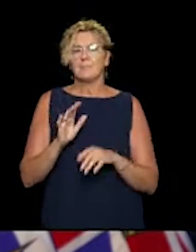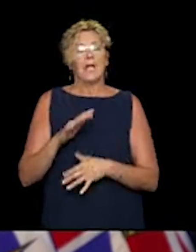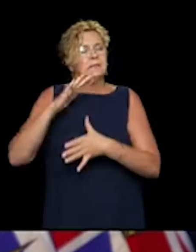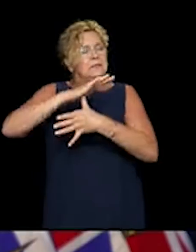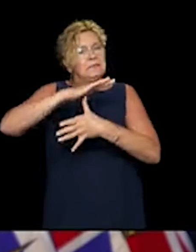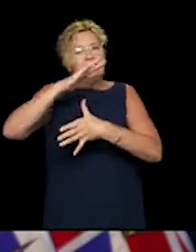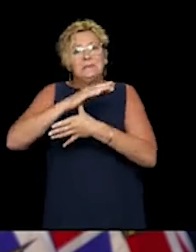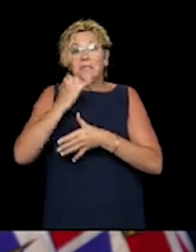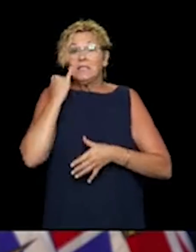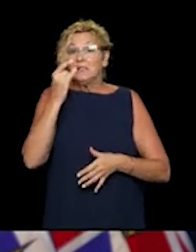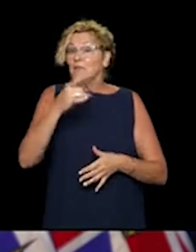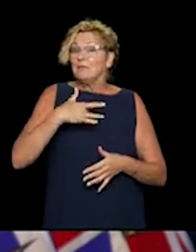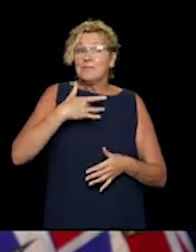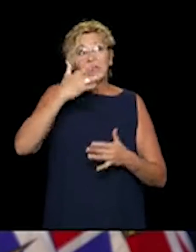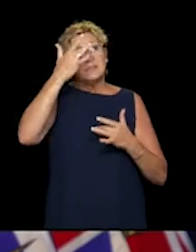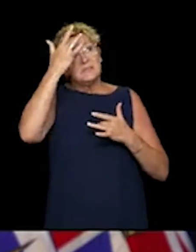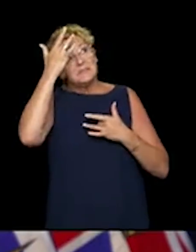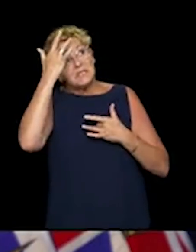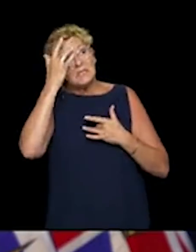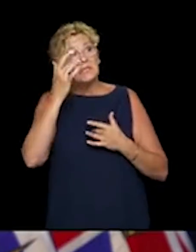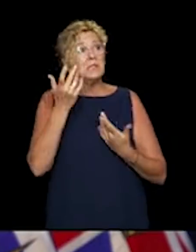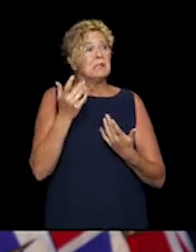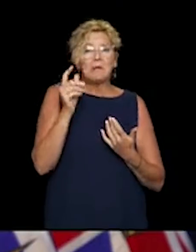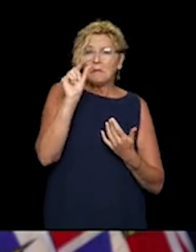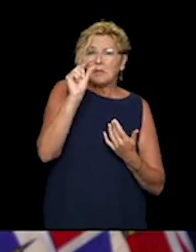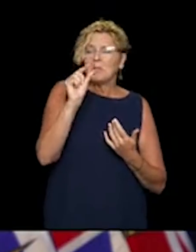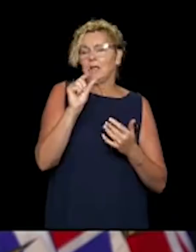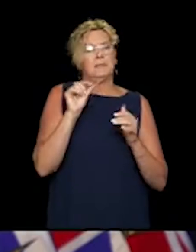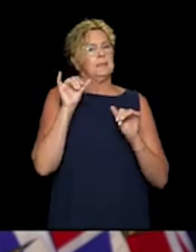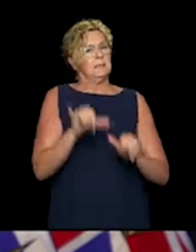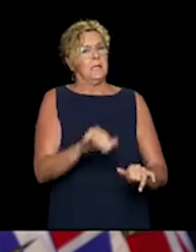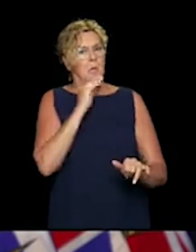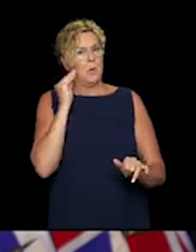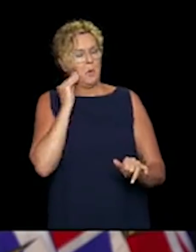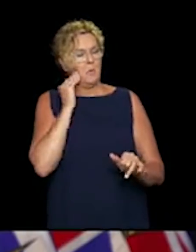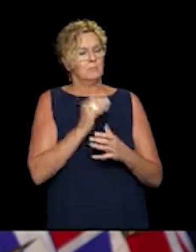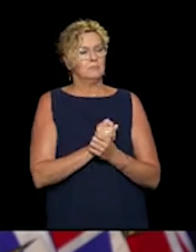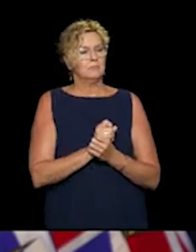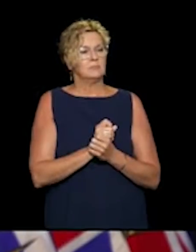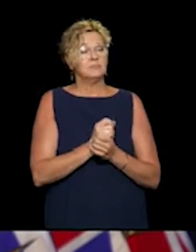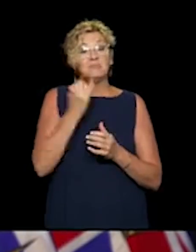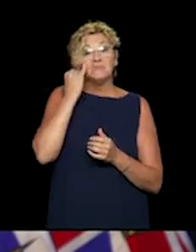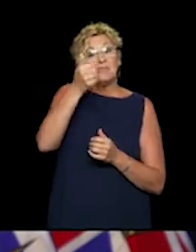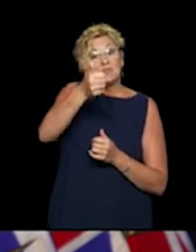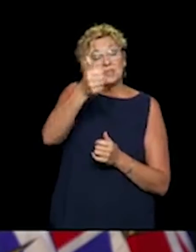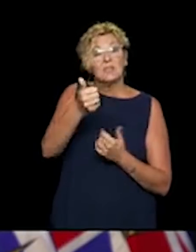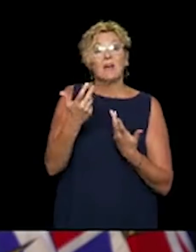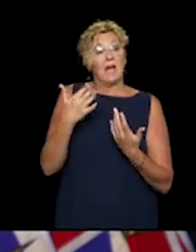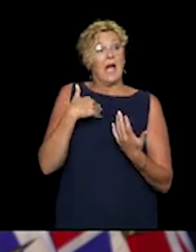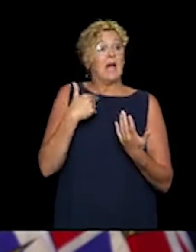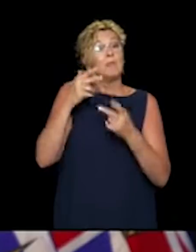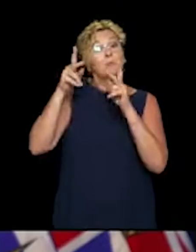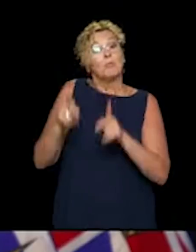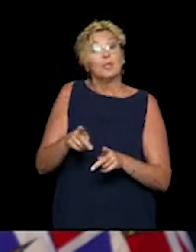always, always staying home if we're ill. If you have elderly relatives that you live with, or you spend time